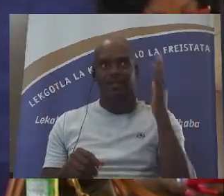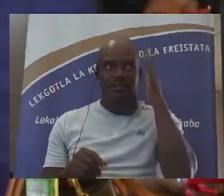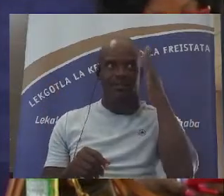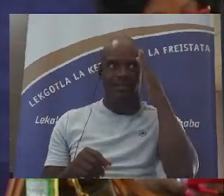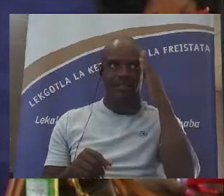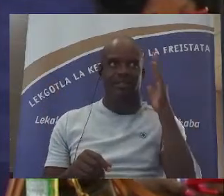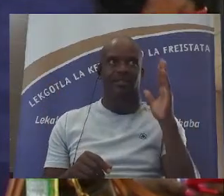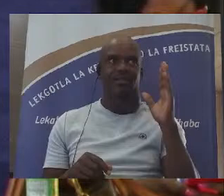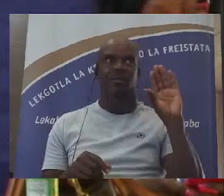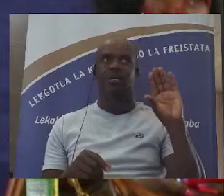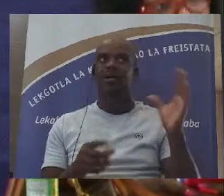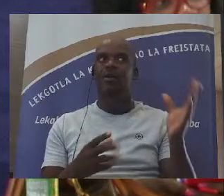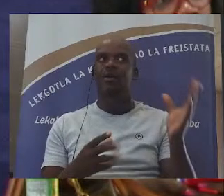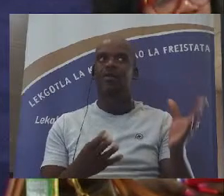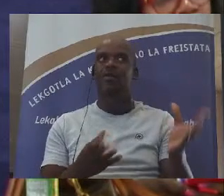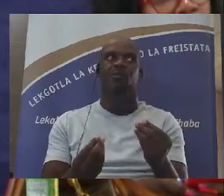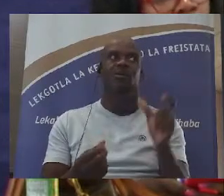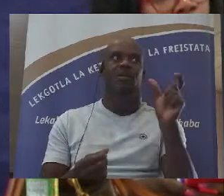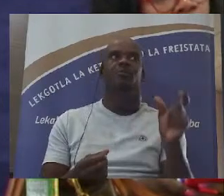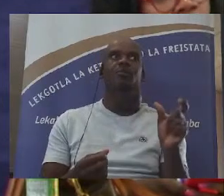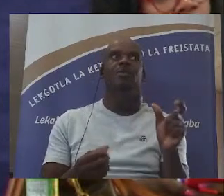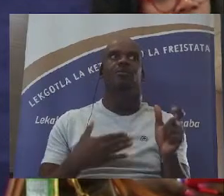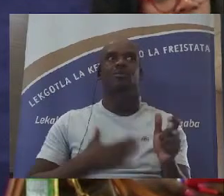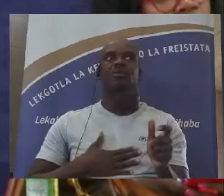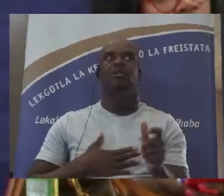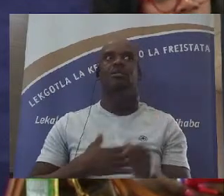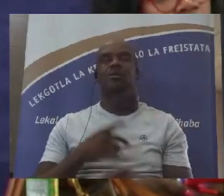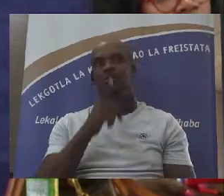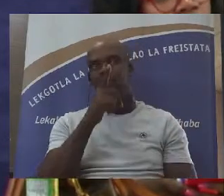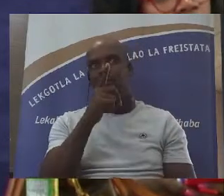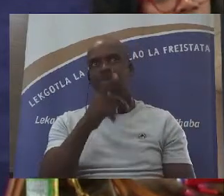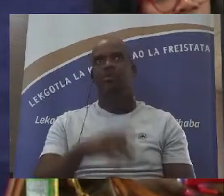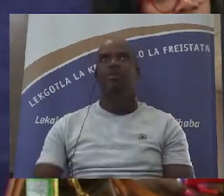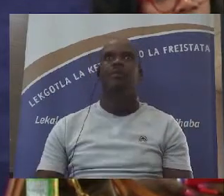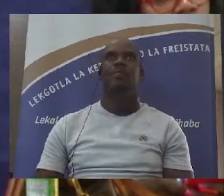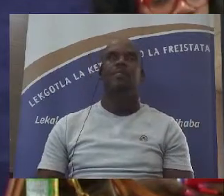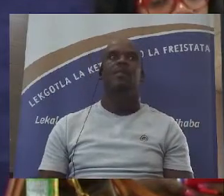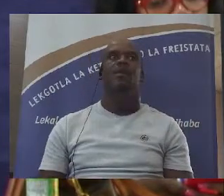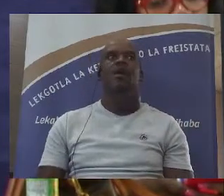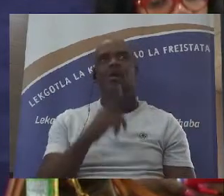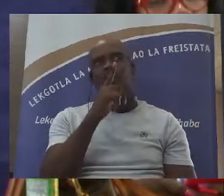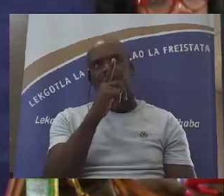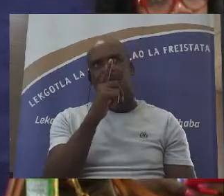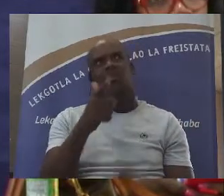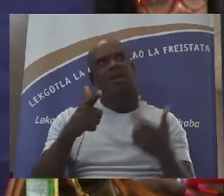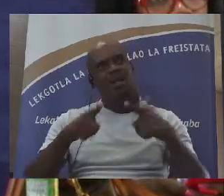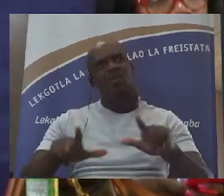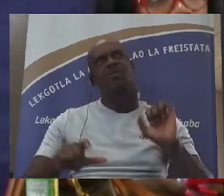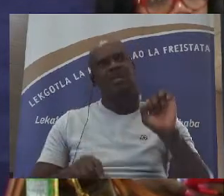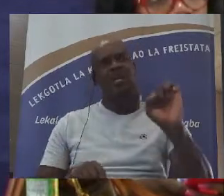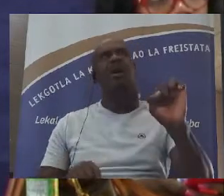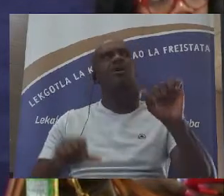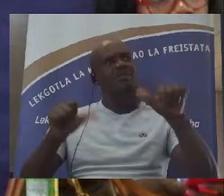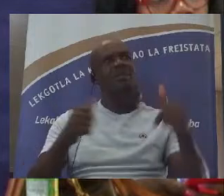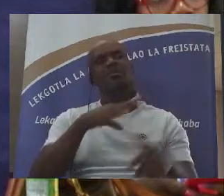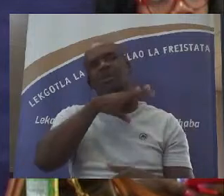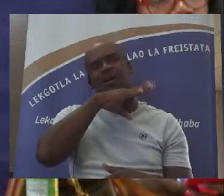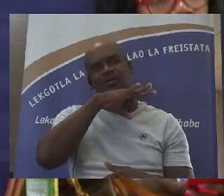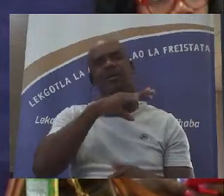a phahame for people ba batlang ho bua. O bua ka language that suits you.